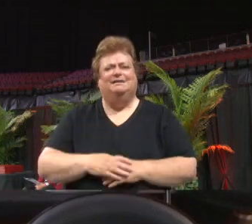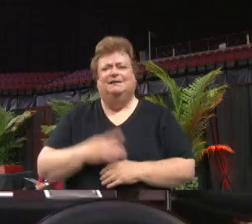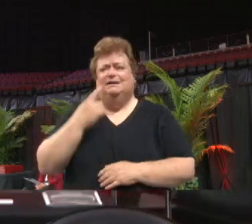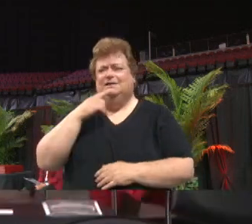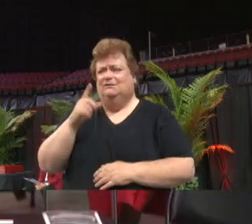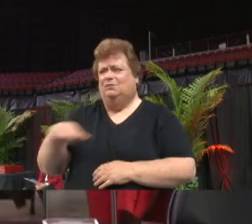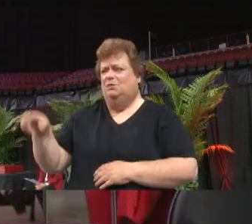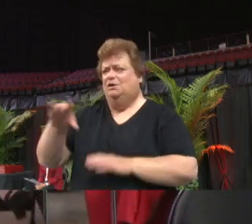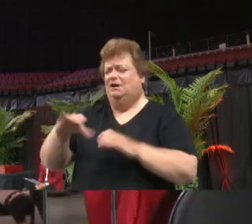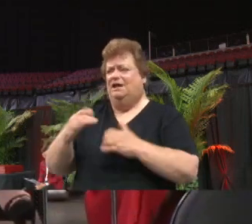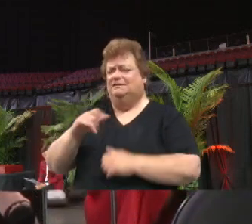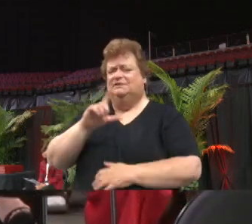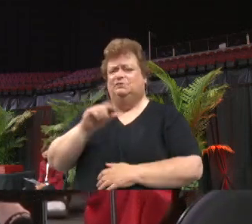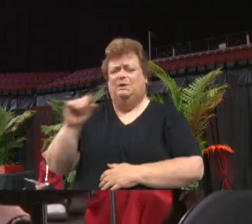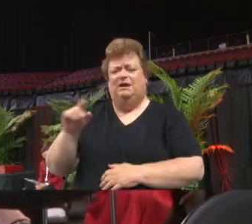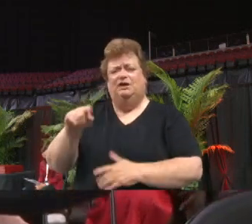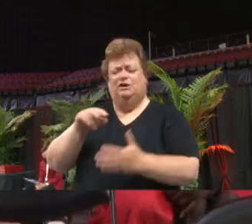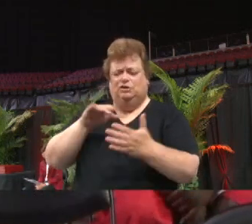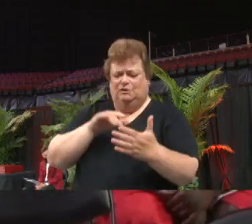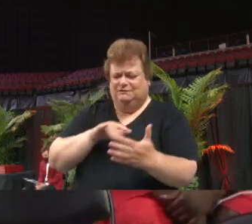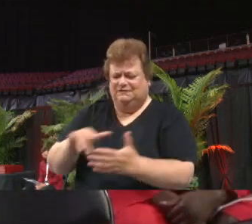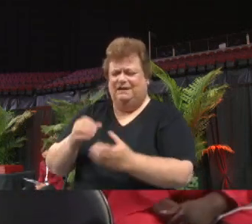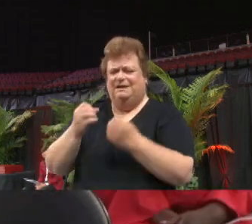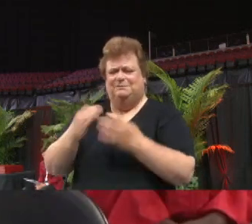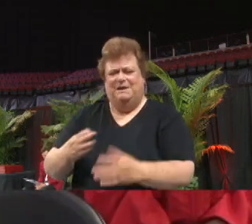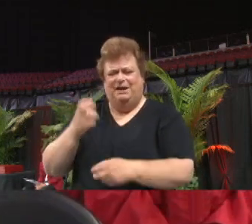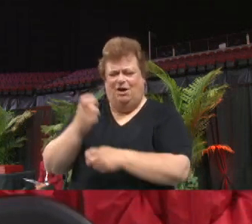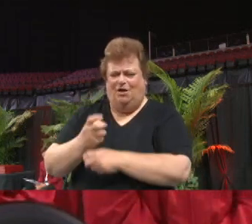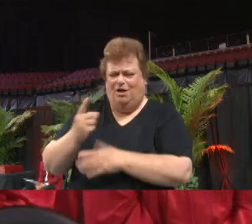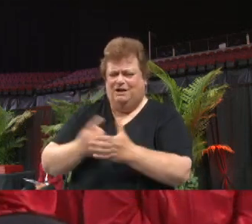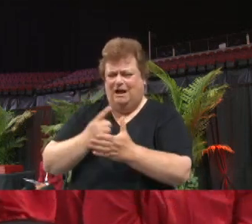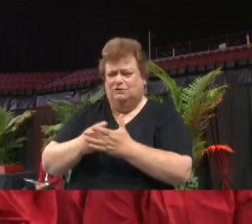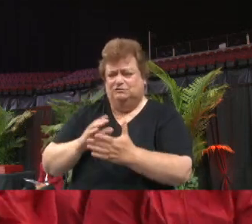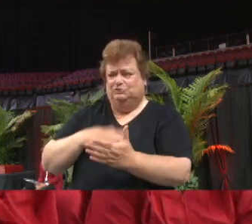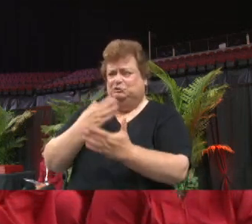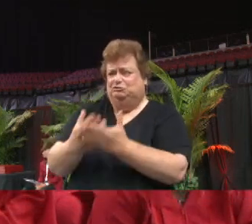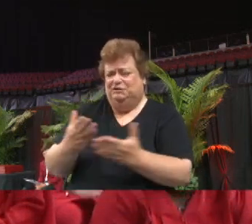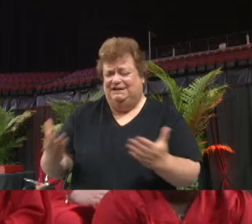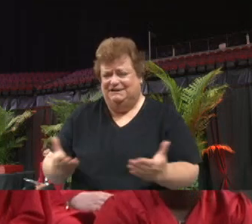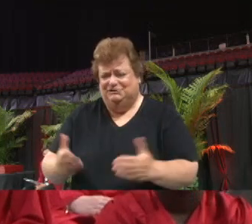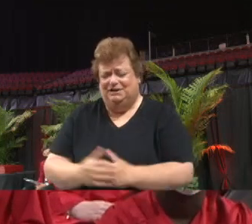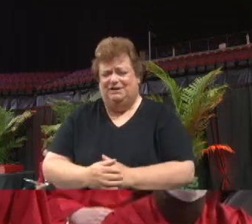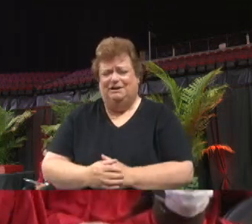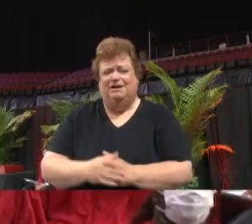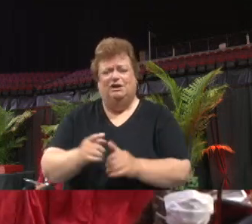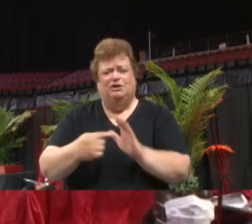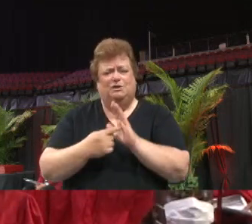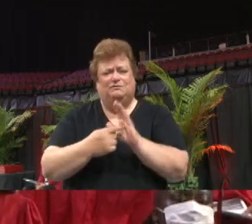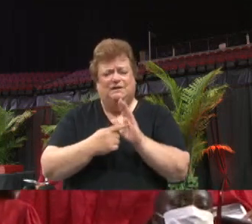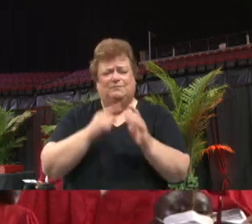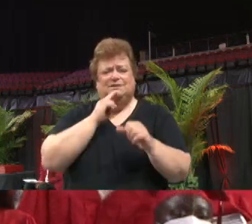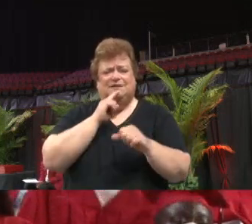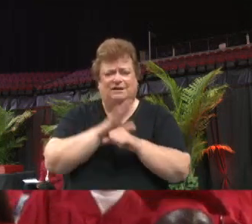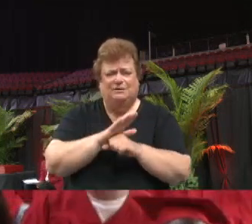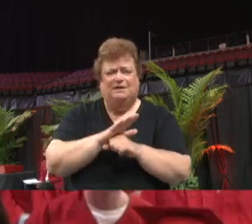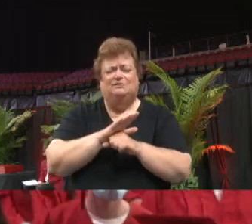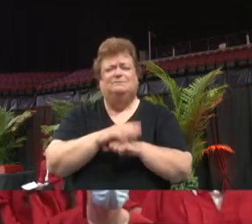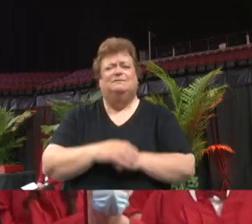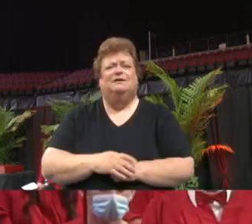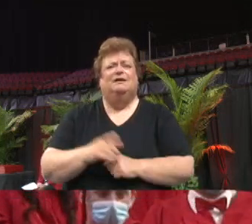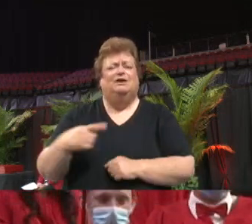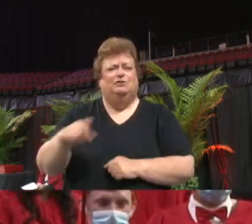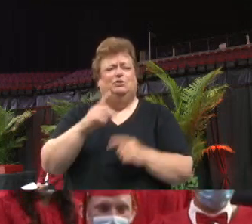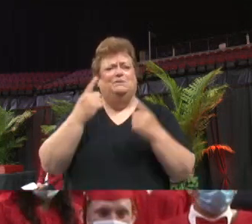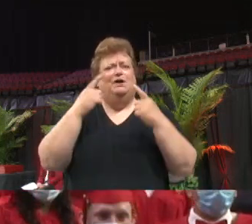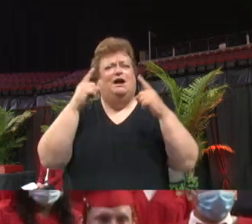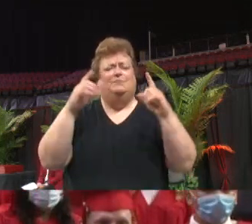2020, you've studied many hard hours to reach this moment in your lives. You've demonstrated dedication and commitment. You've accomplished